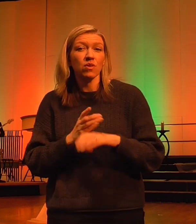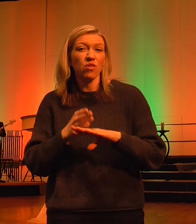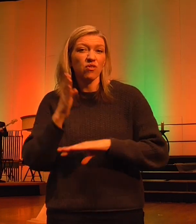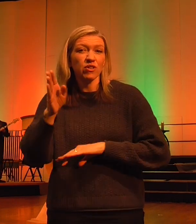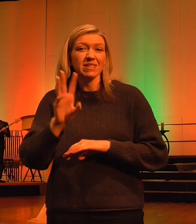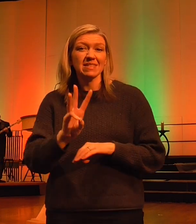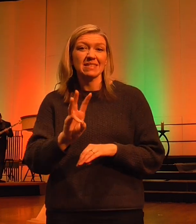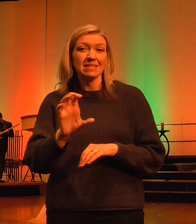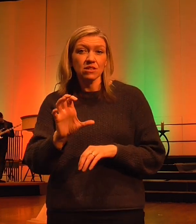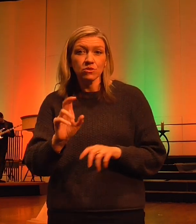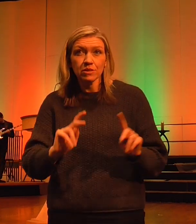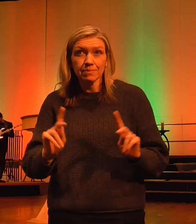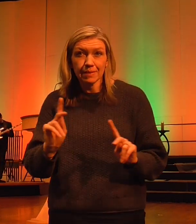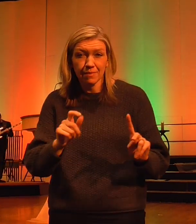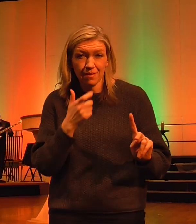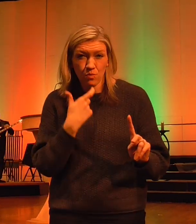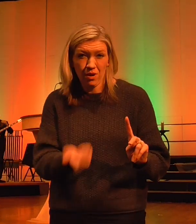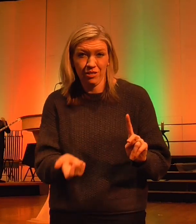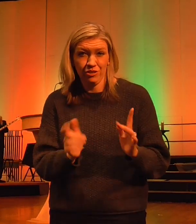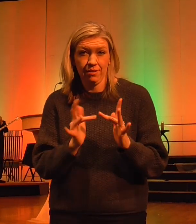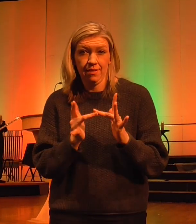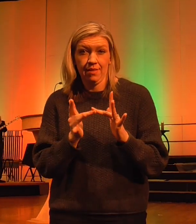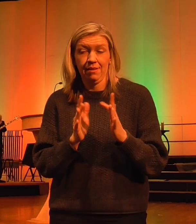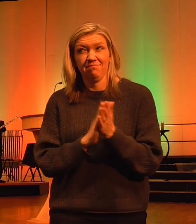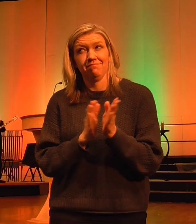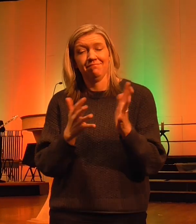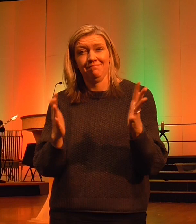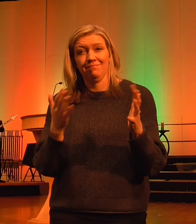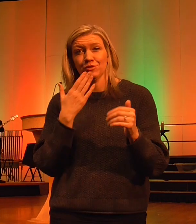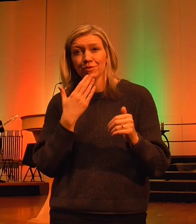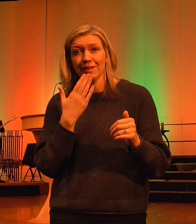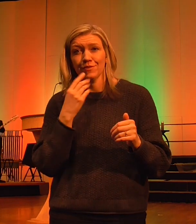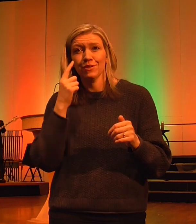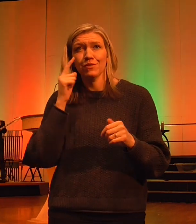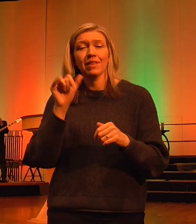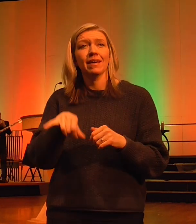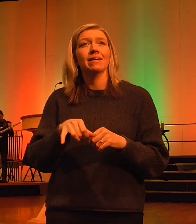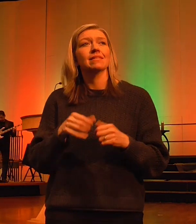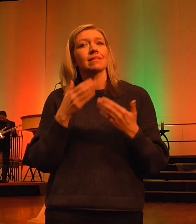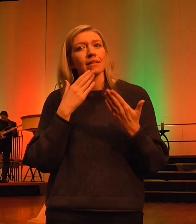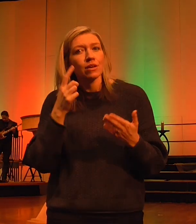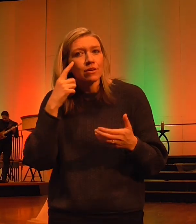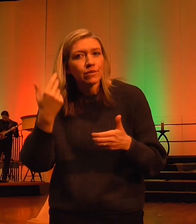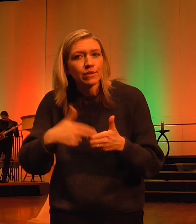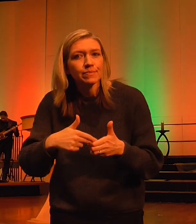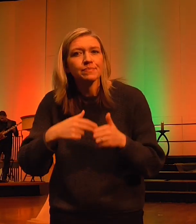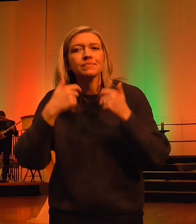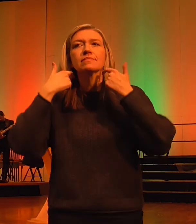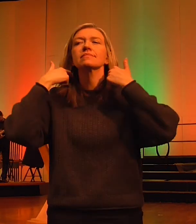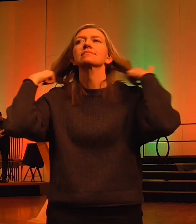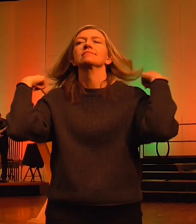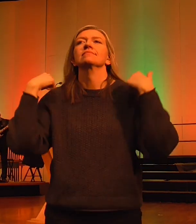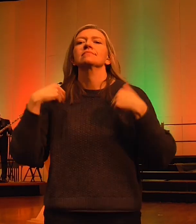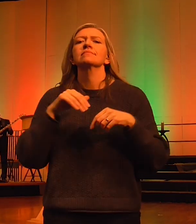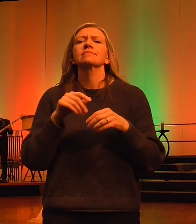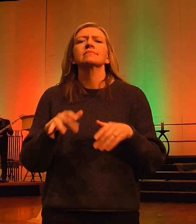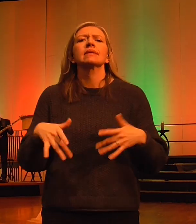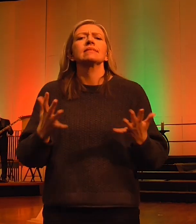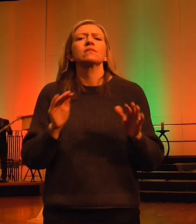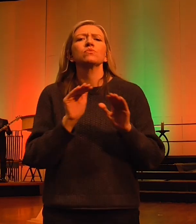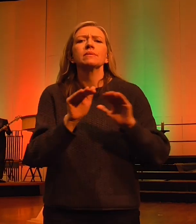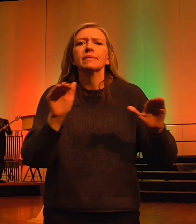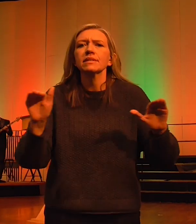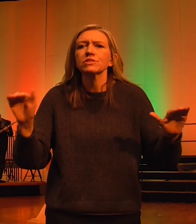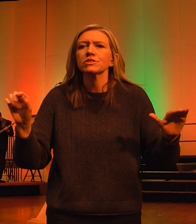600 people watching online. So grateful for that. Thank you for being with us. And just a little reminder for some